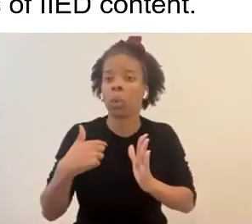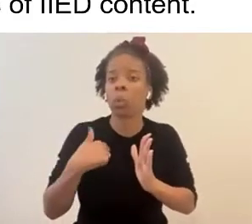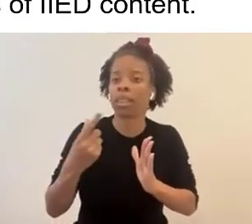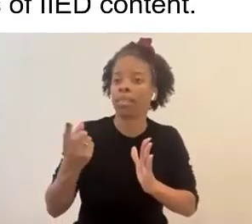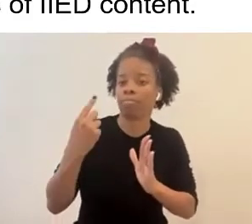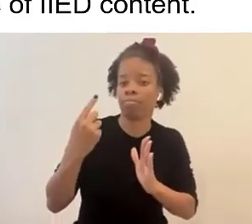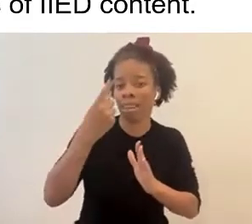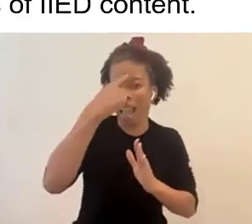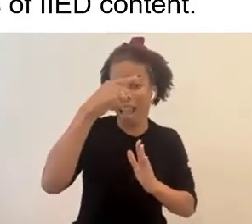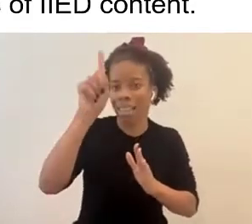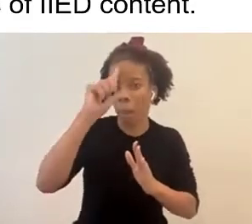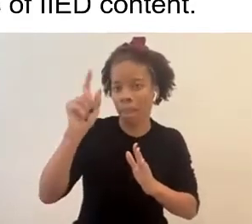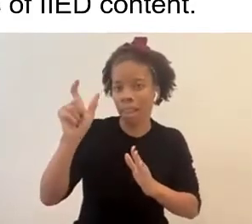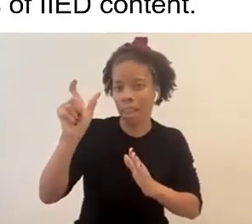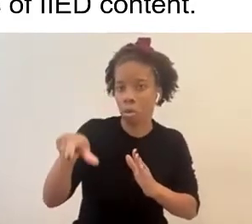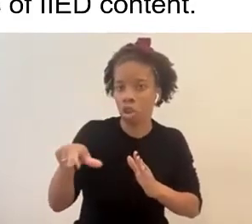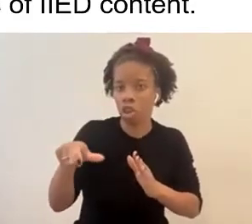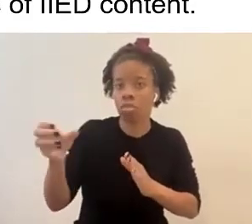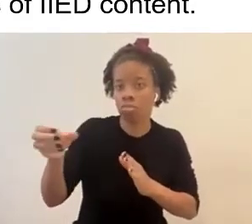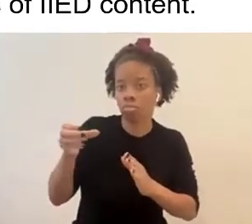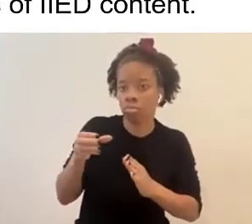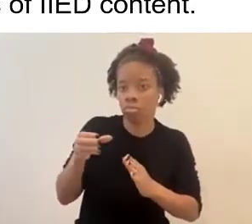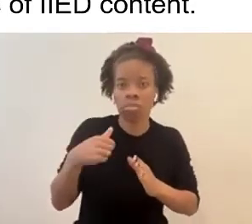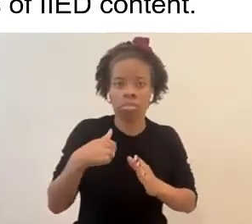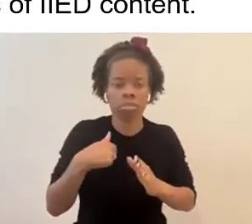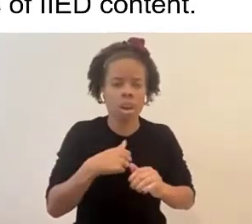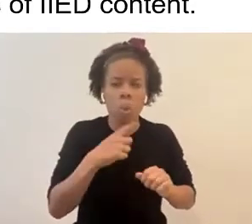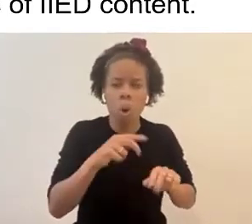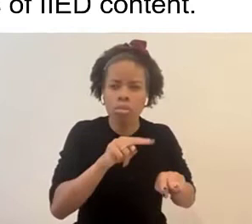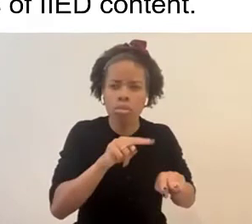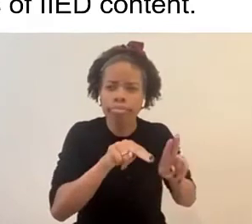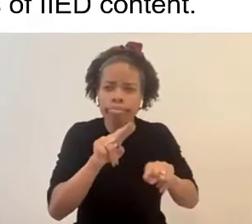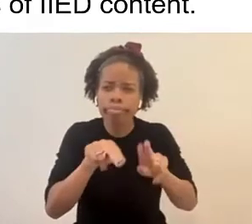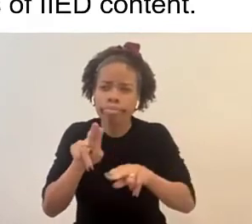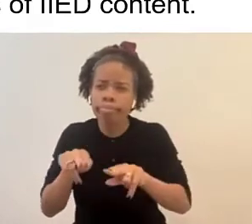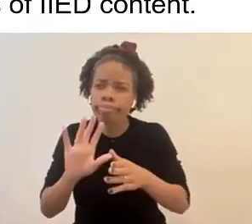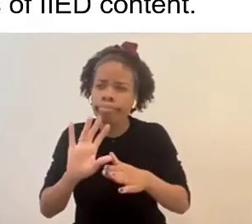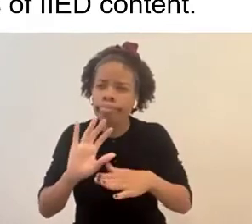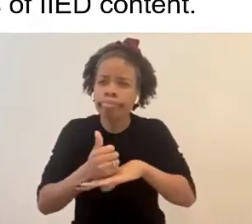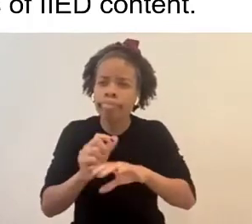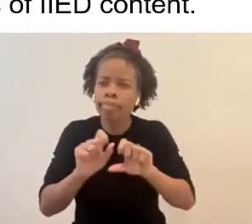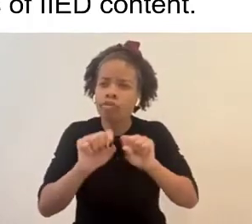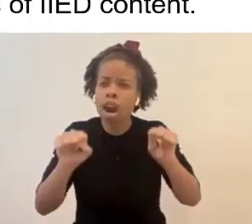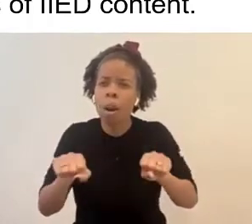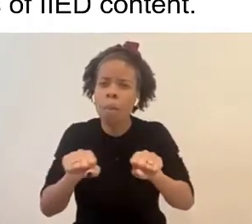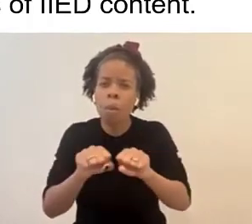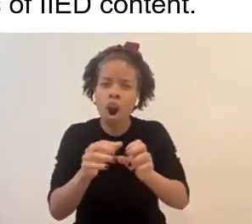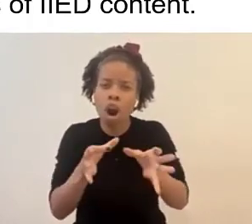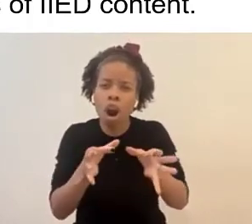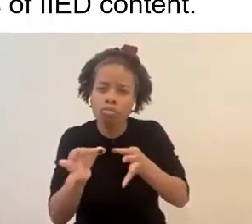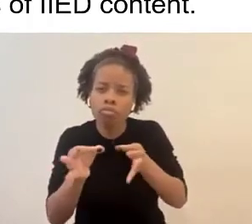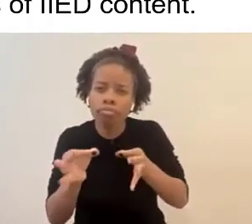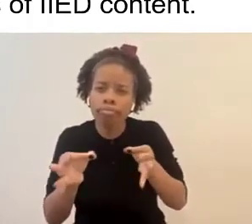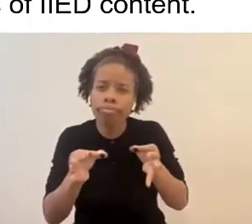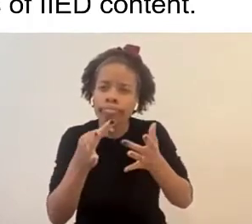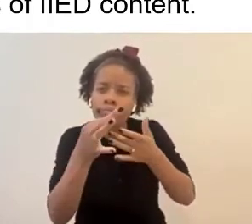an anti-racist narrative analysis framework. And what that did was allow us